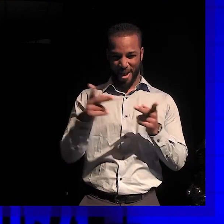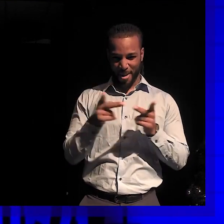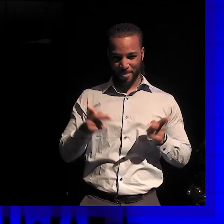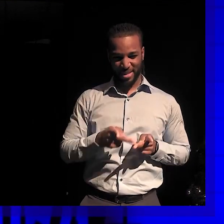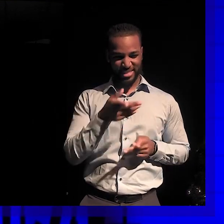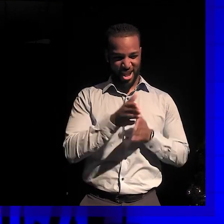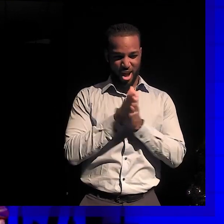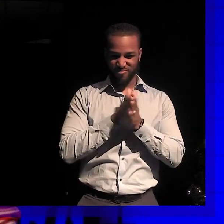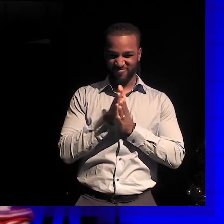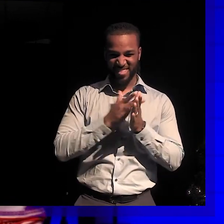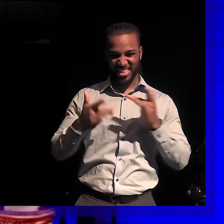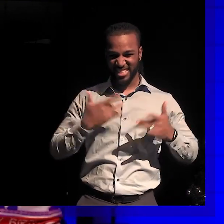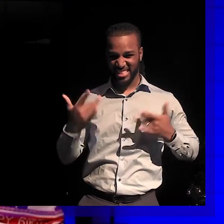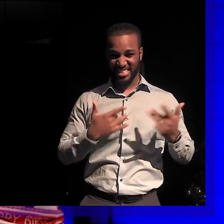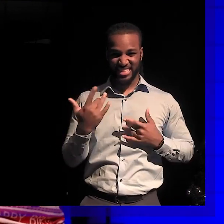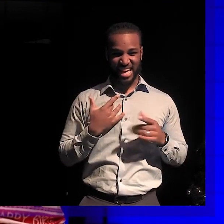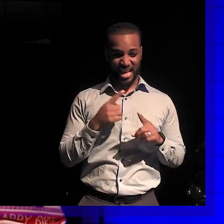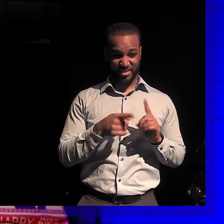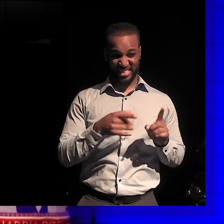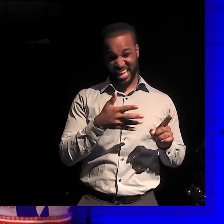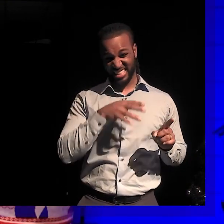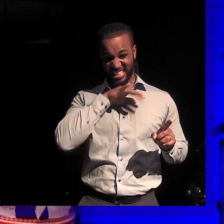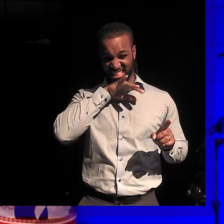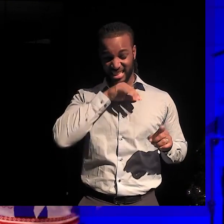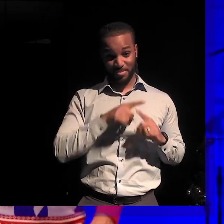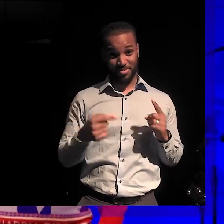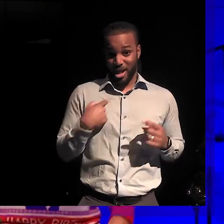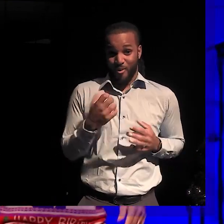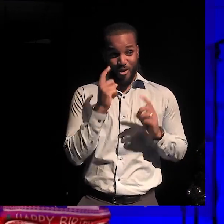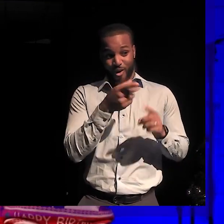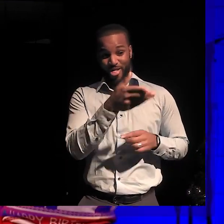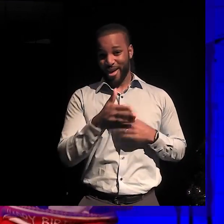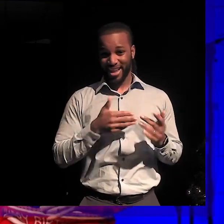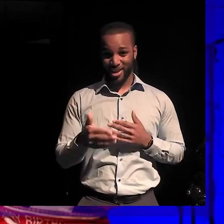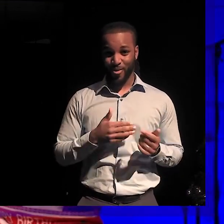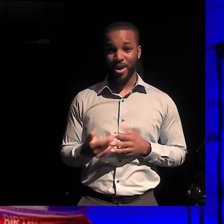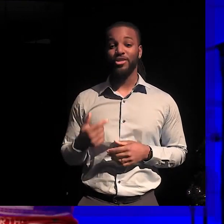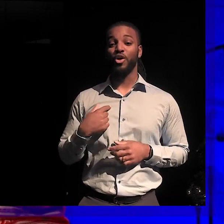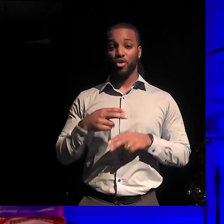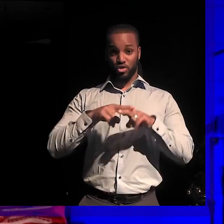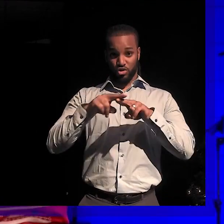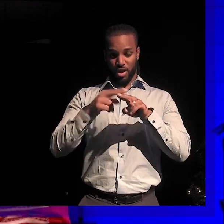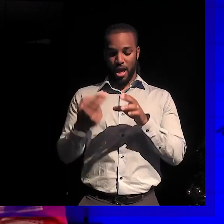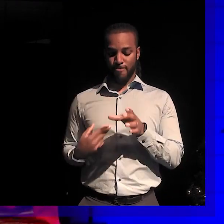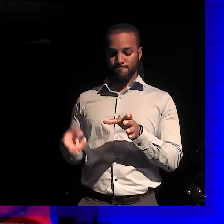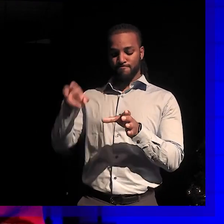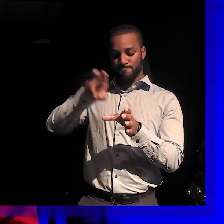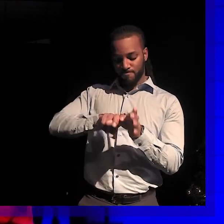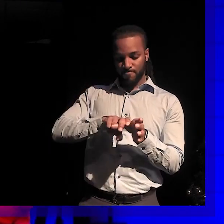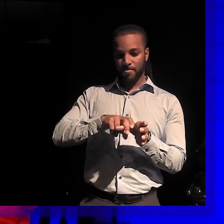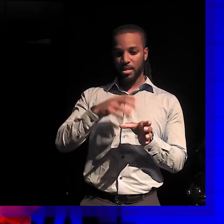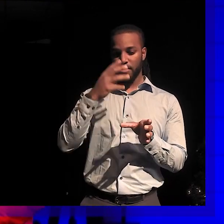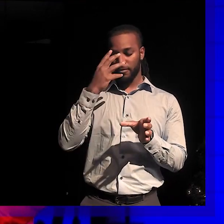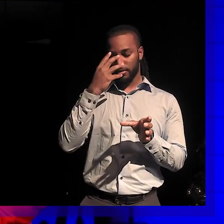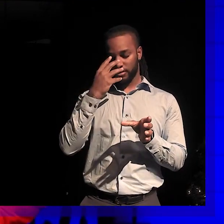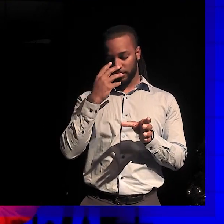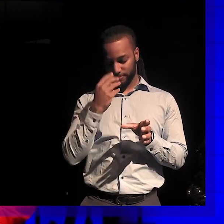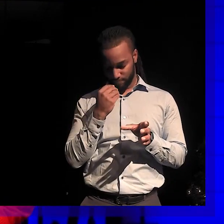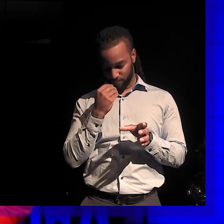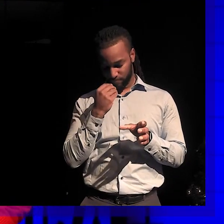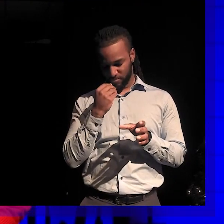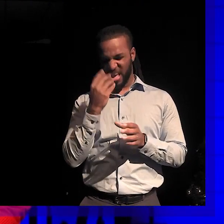It was a party place, and it was disgusting, and that's where I was headed. And I got on the train, I fell asleep in my car, and